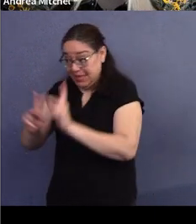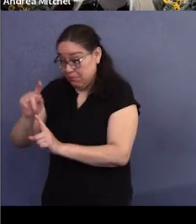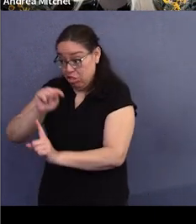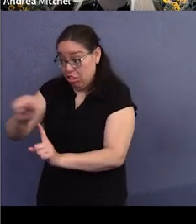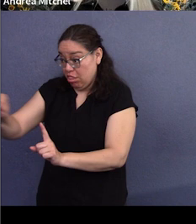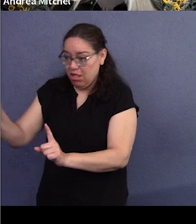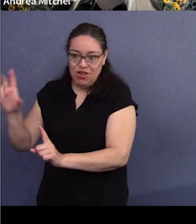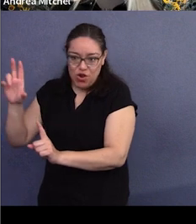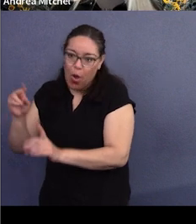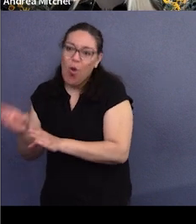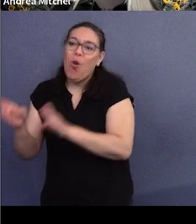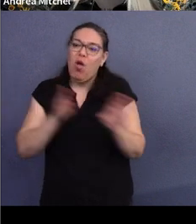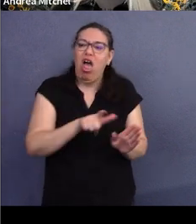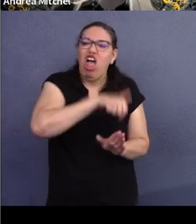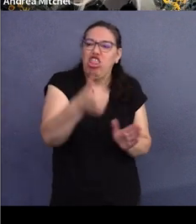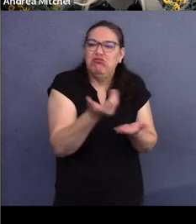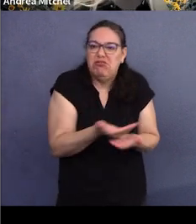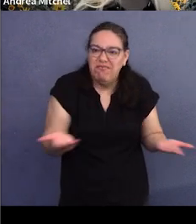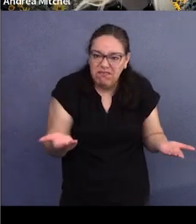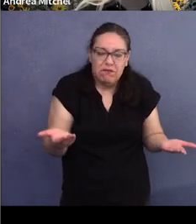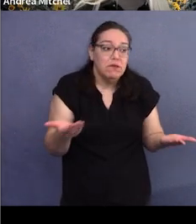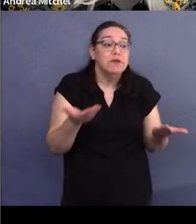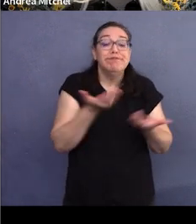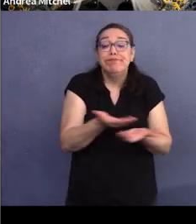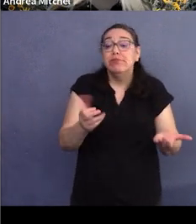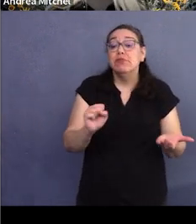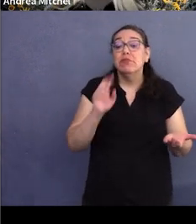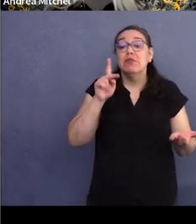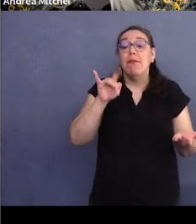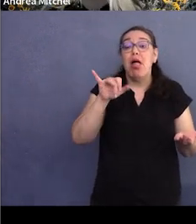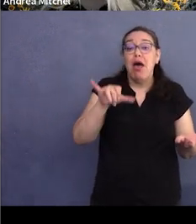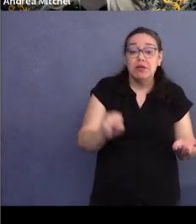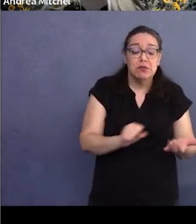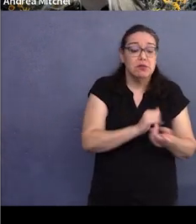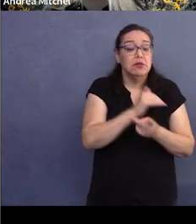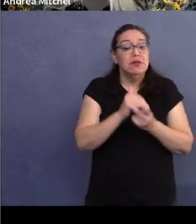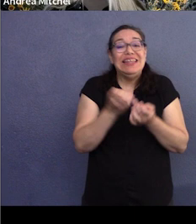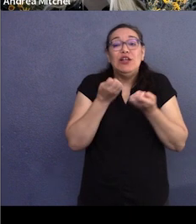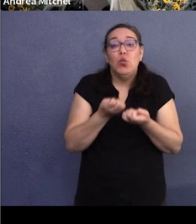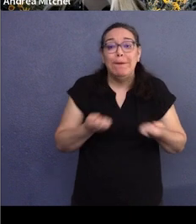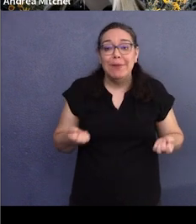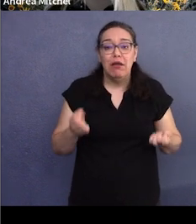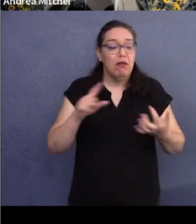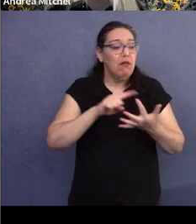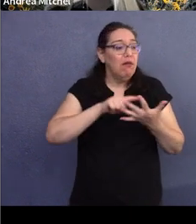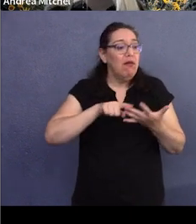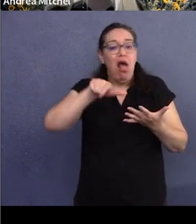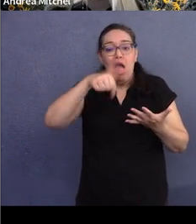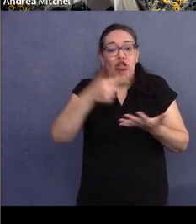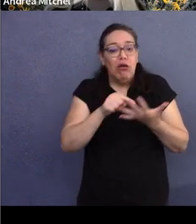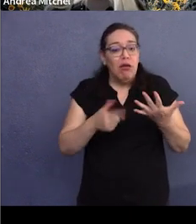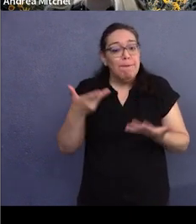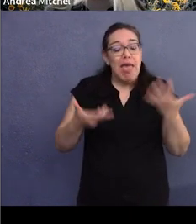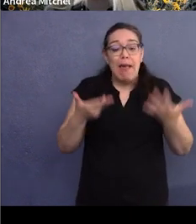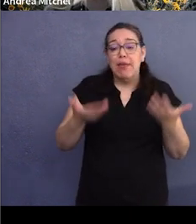admin stuff. So we're talking supplies, we're talking equipment, other, which would be maybe subbing out